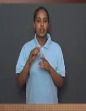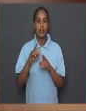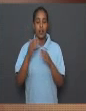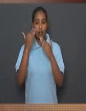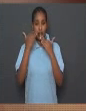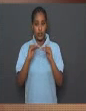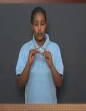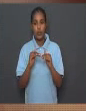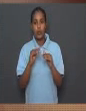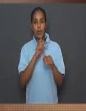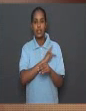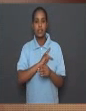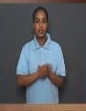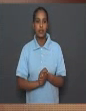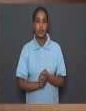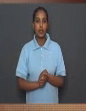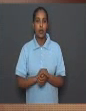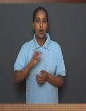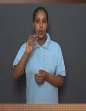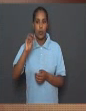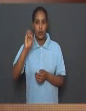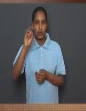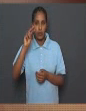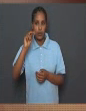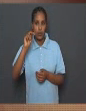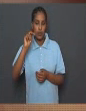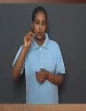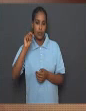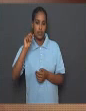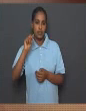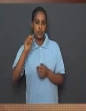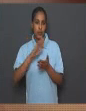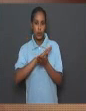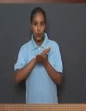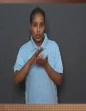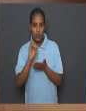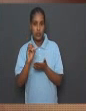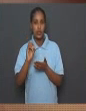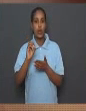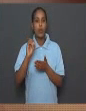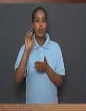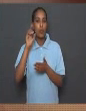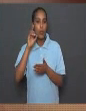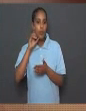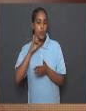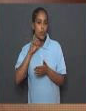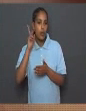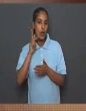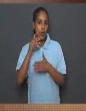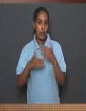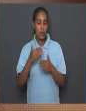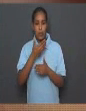properties. The monomers can be produced pure, and the polymerization can be